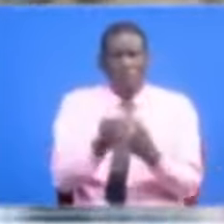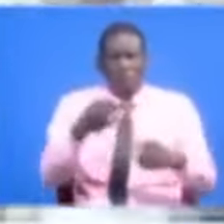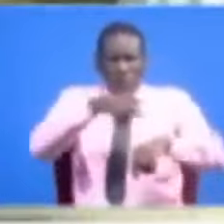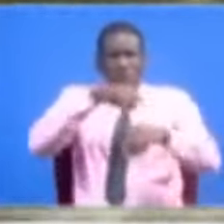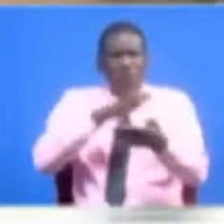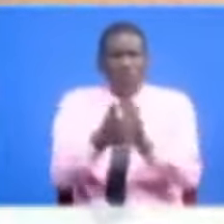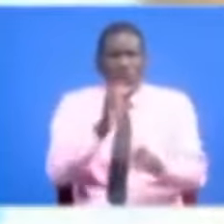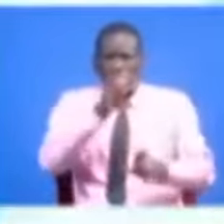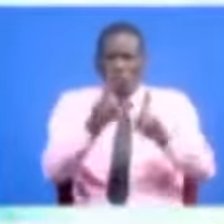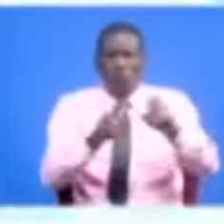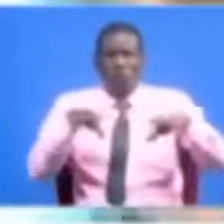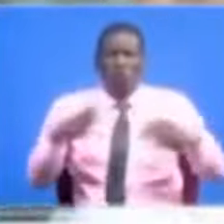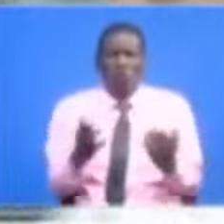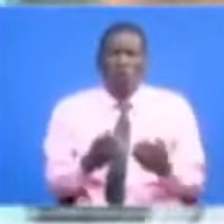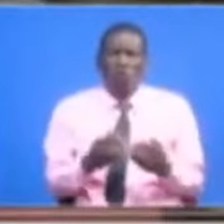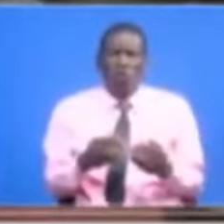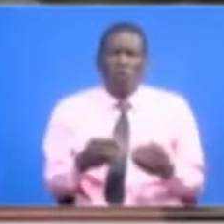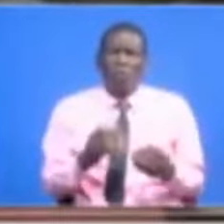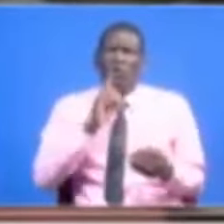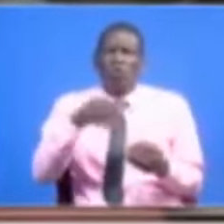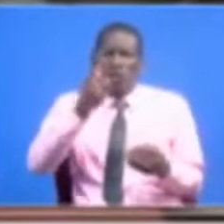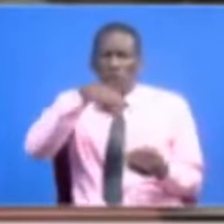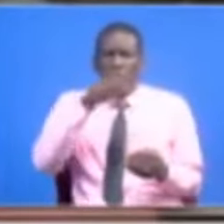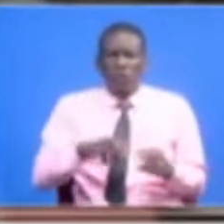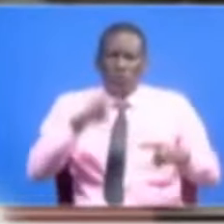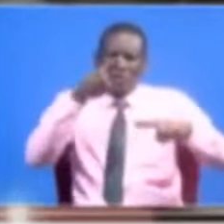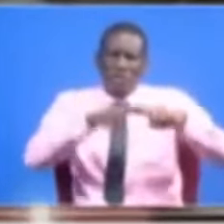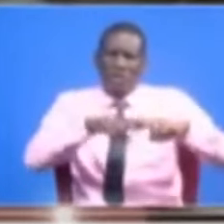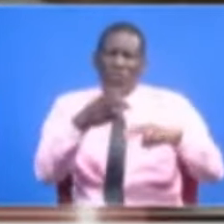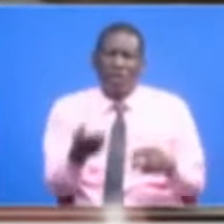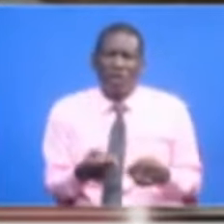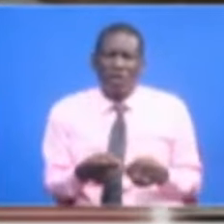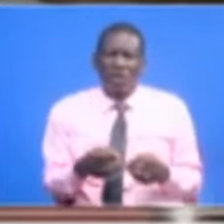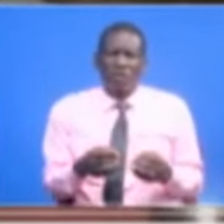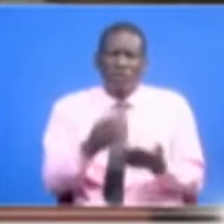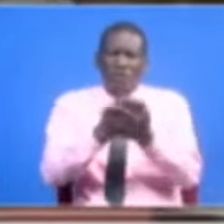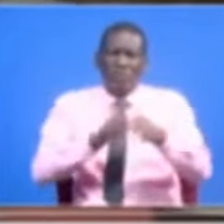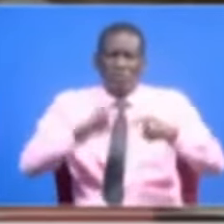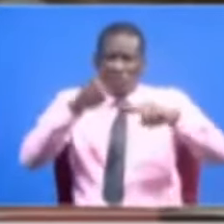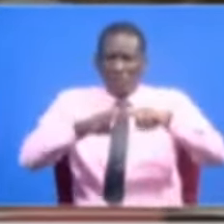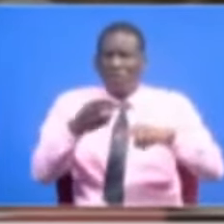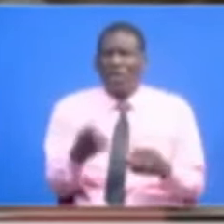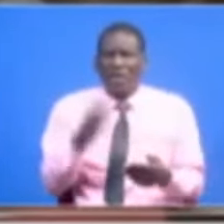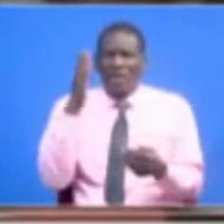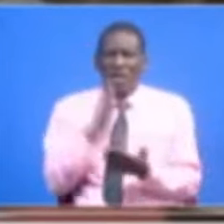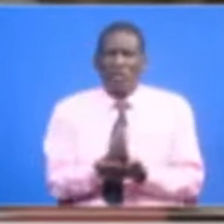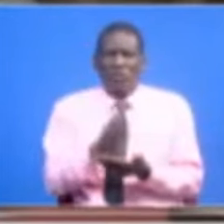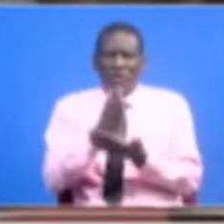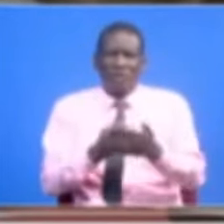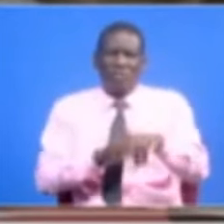being questioned or even being prosecuted. We sat there for a while. Actually, at some